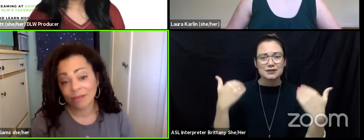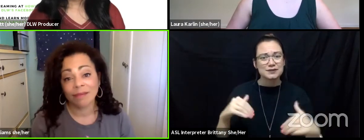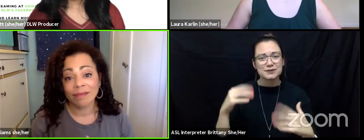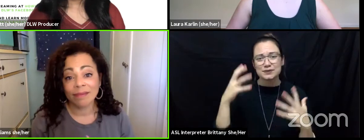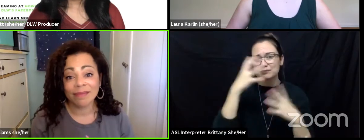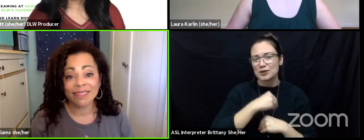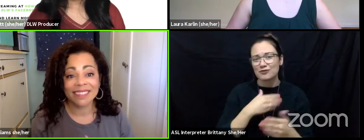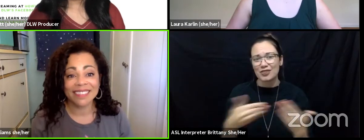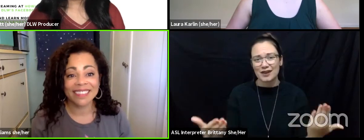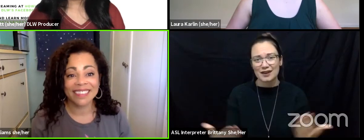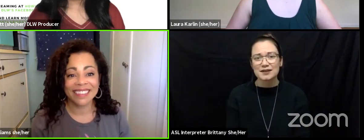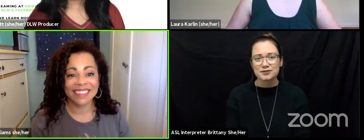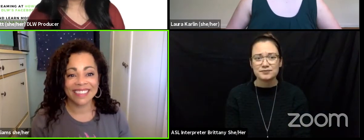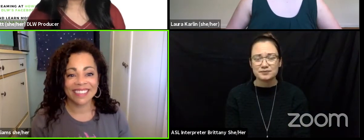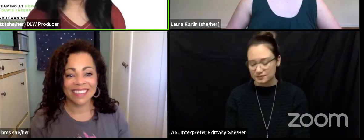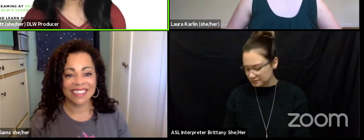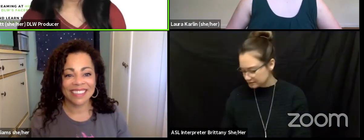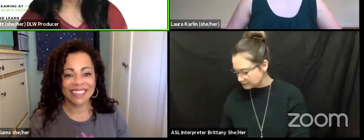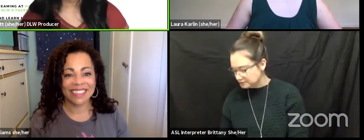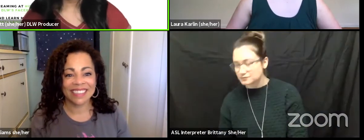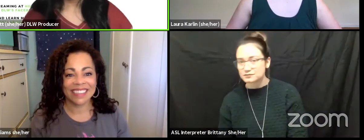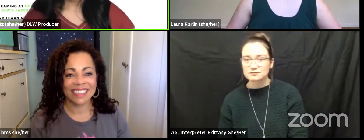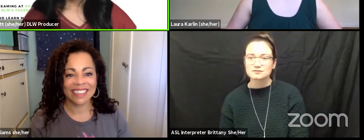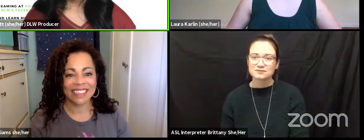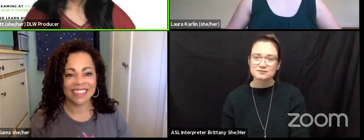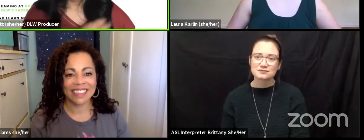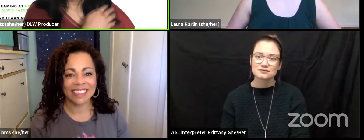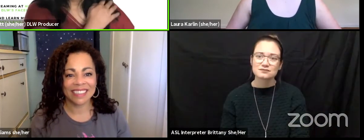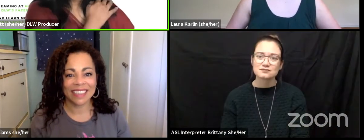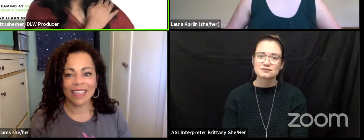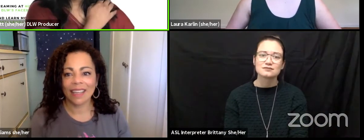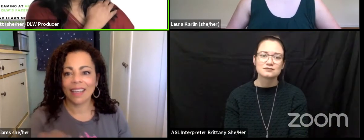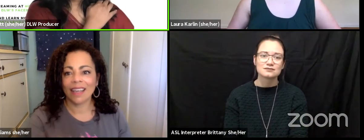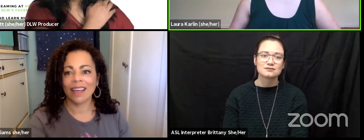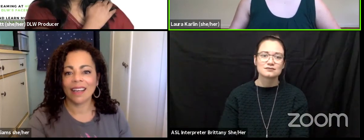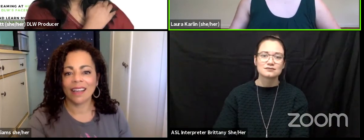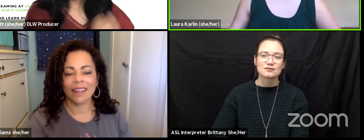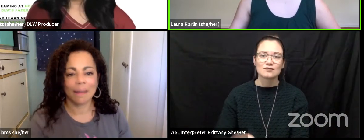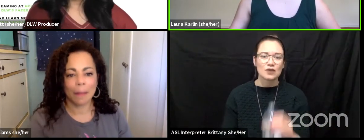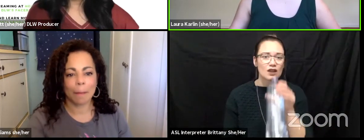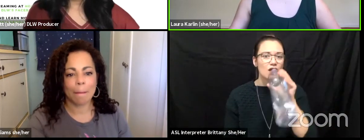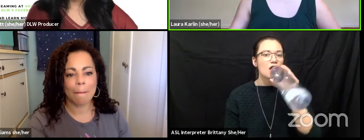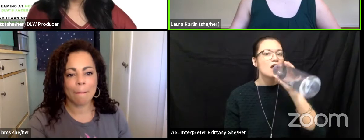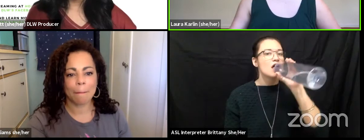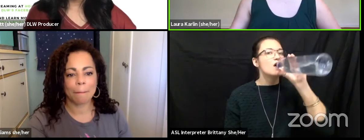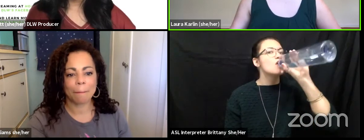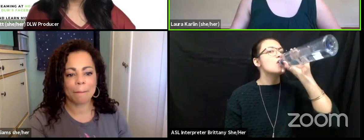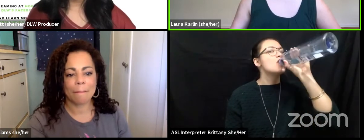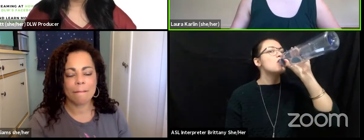thing. Yeah. And there's, I think that there within that,